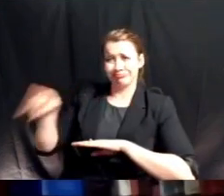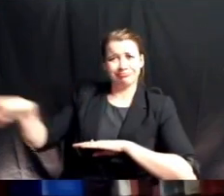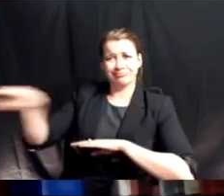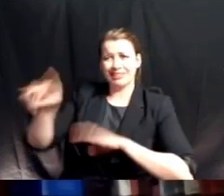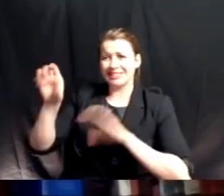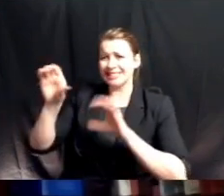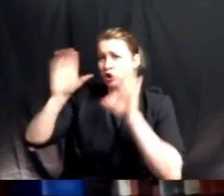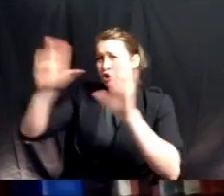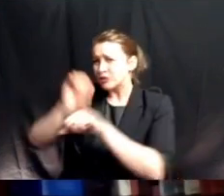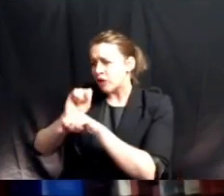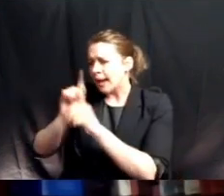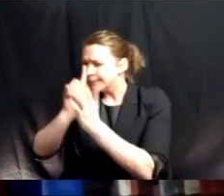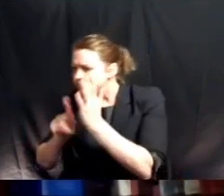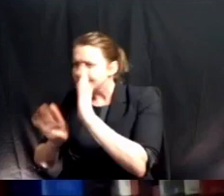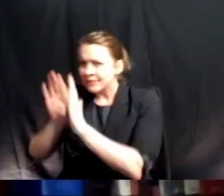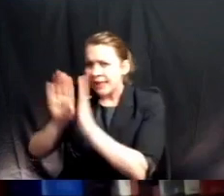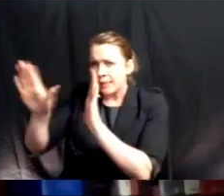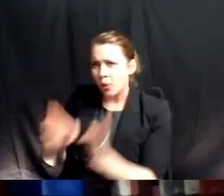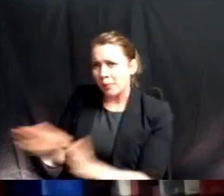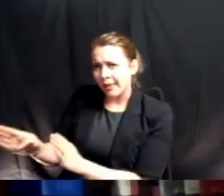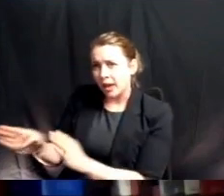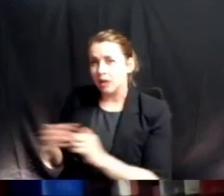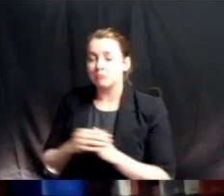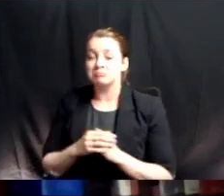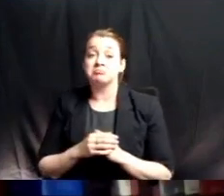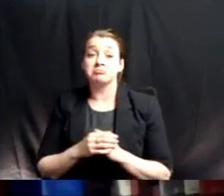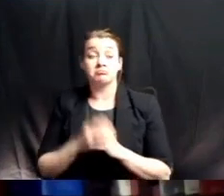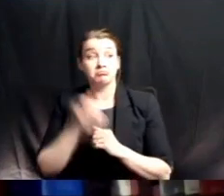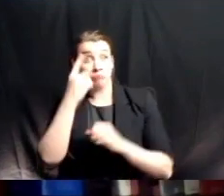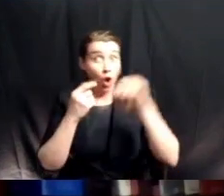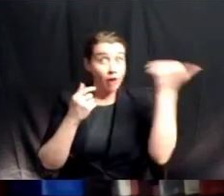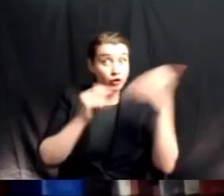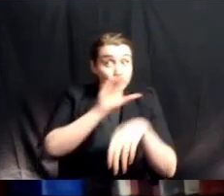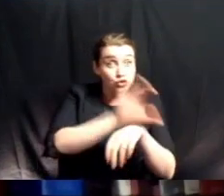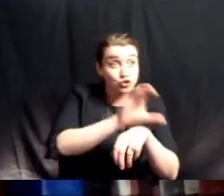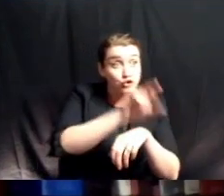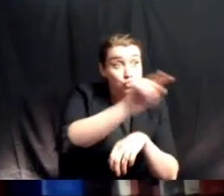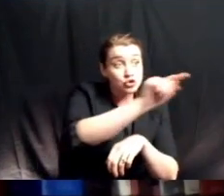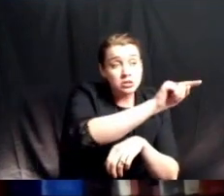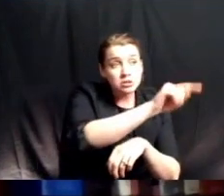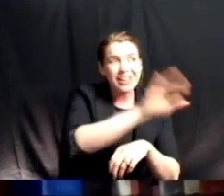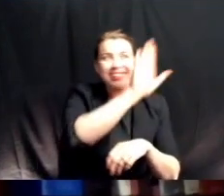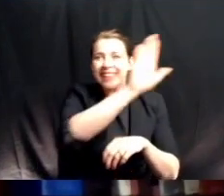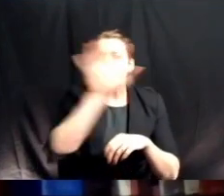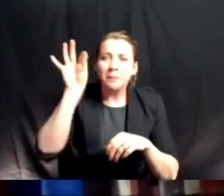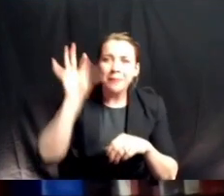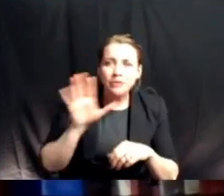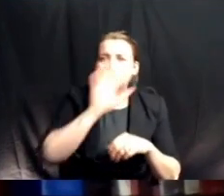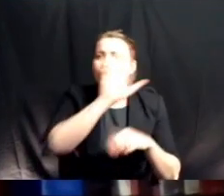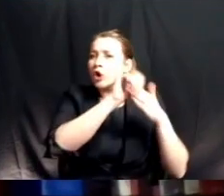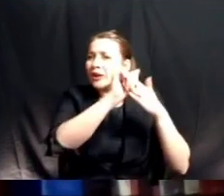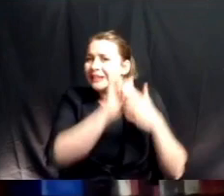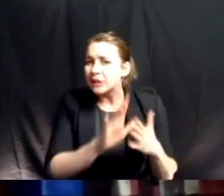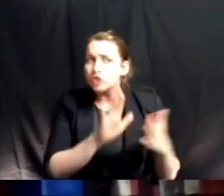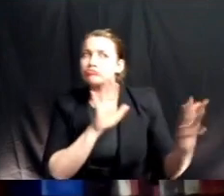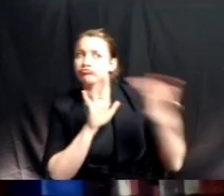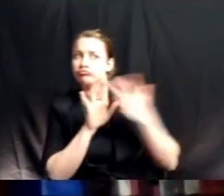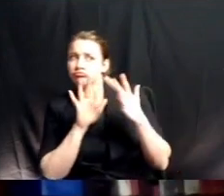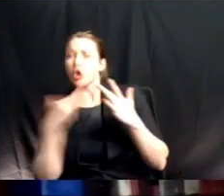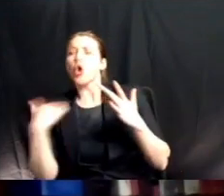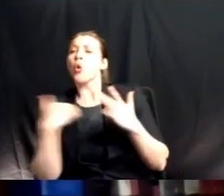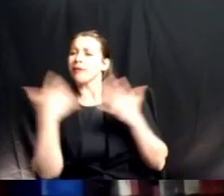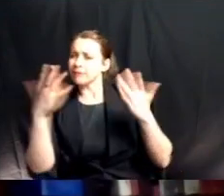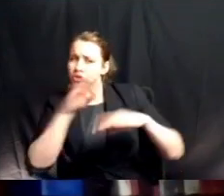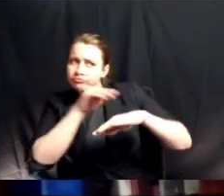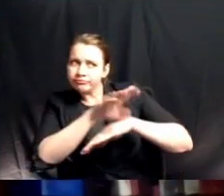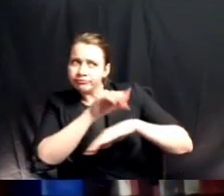forward. Other churches, other church leaders have also reached out, and we've tried to provide guidance. Each one